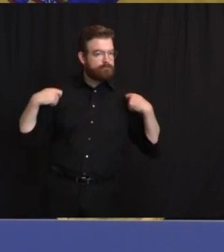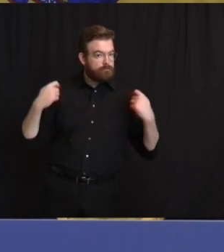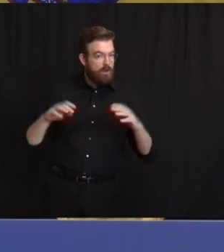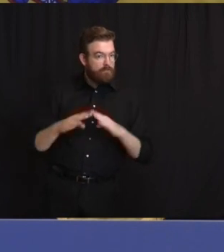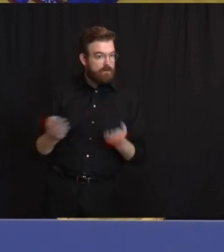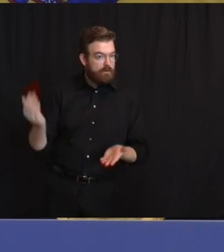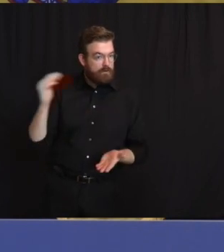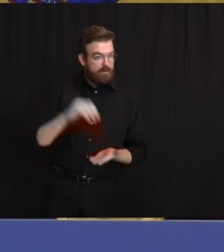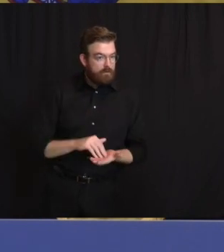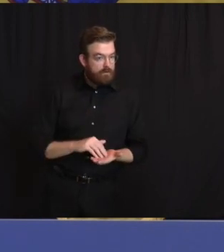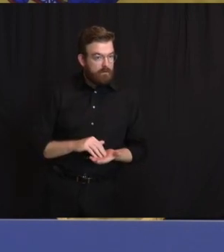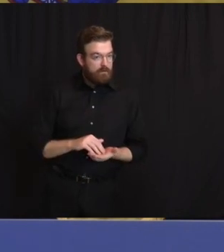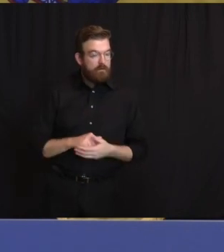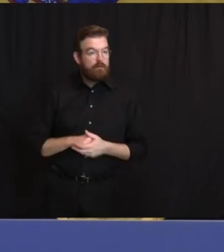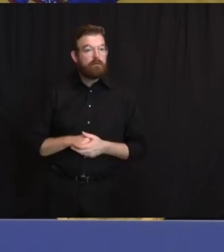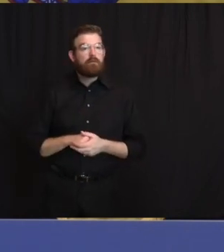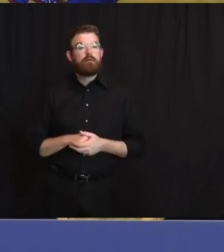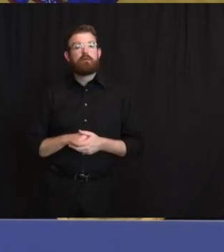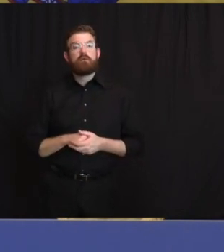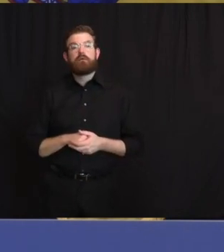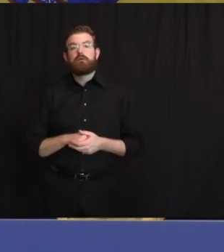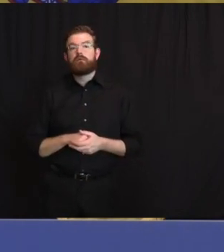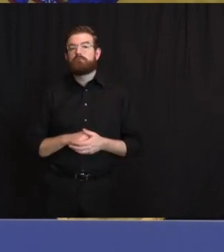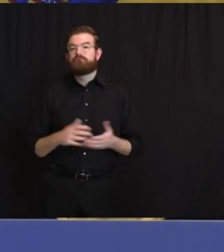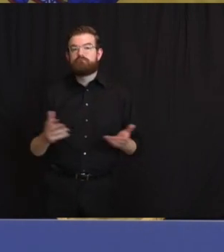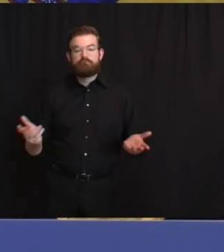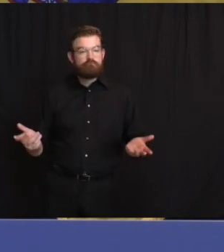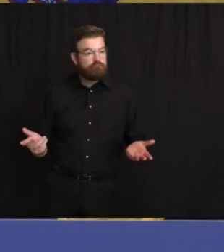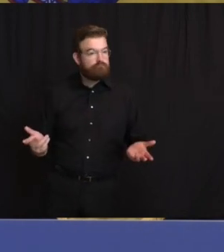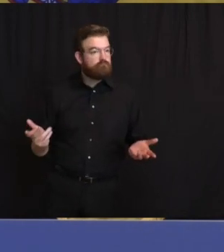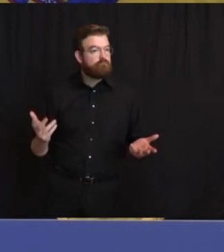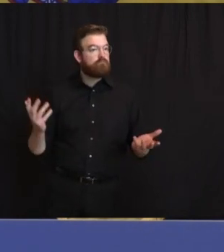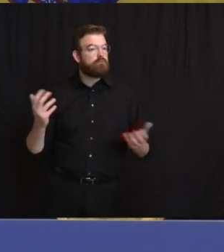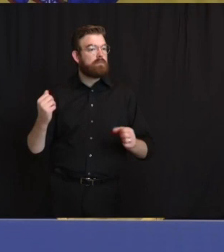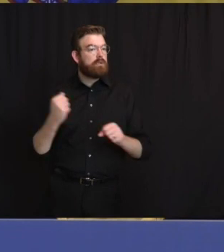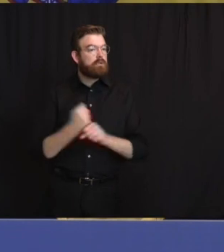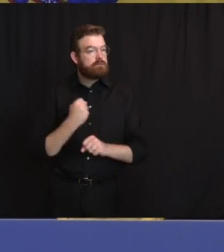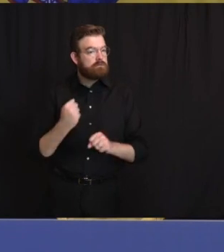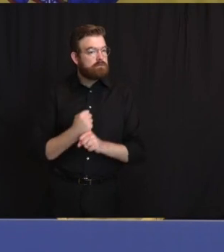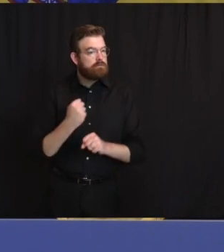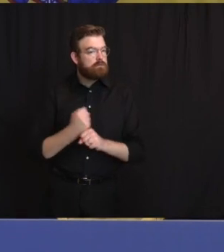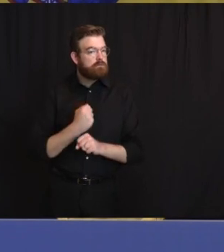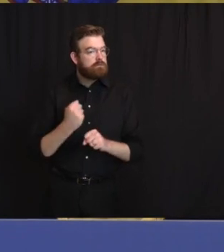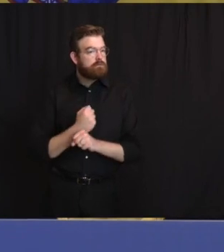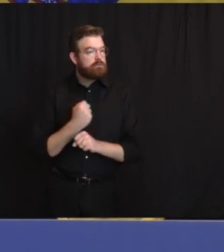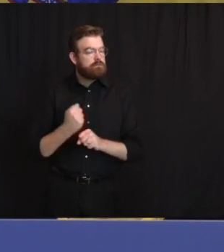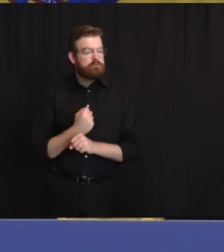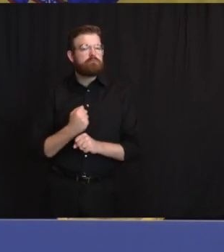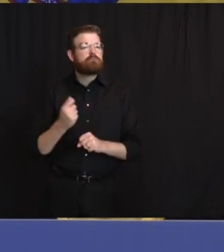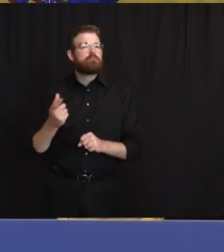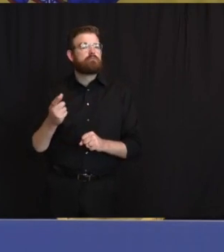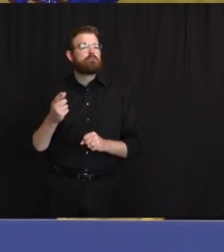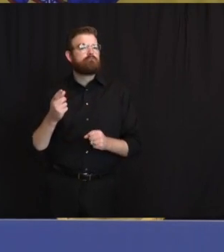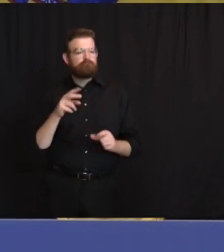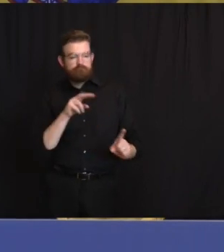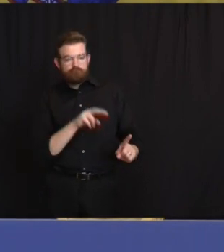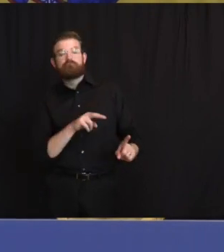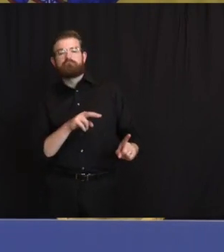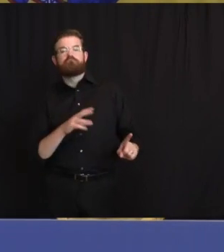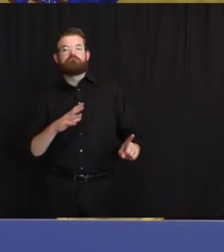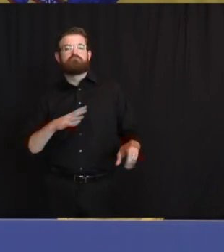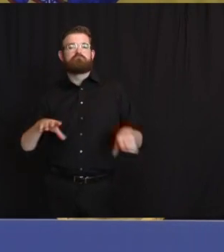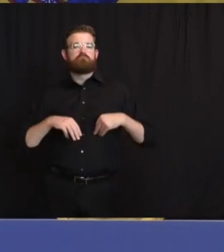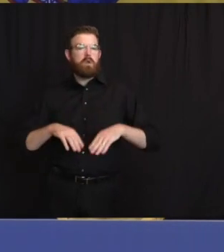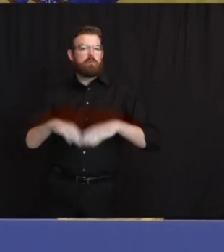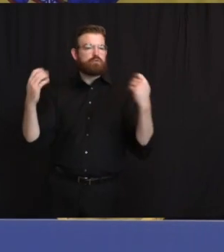general? What data do you need to see for that to happen? Like, what does the rate of transmission have to be? And then back on